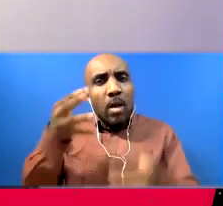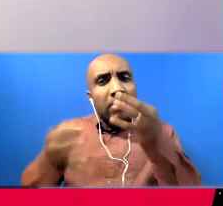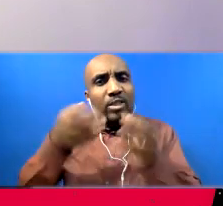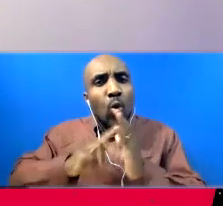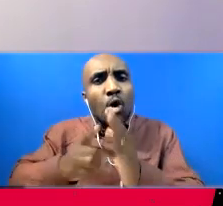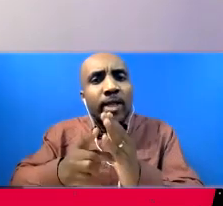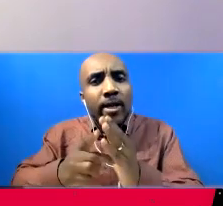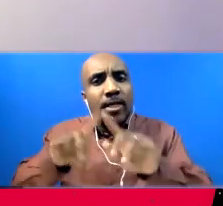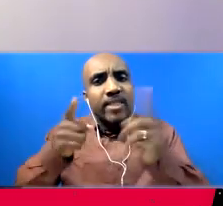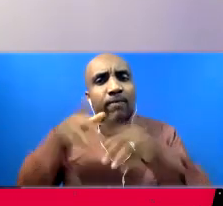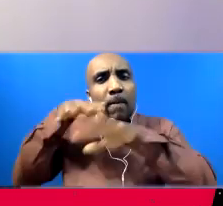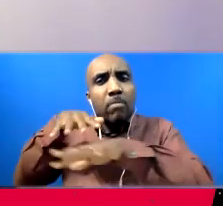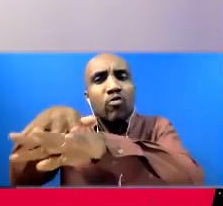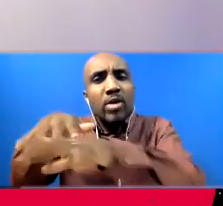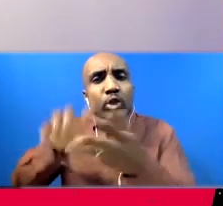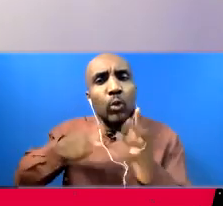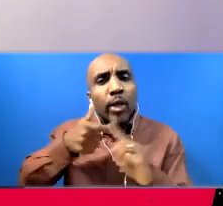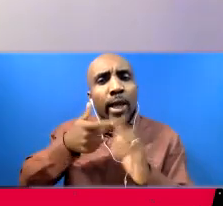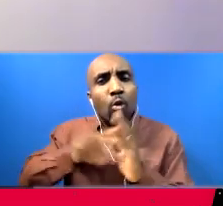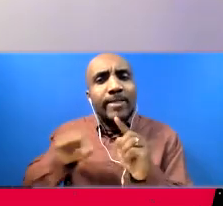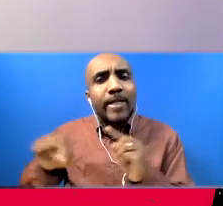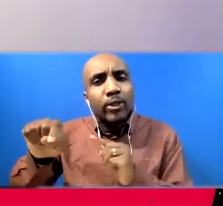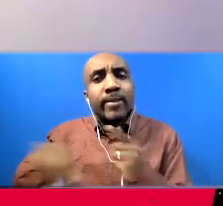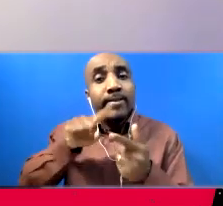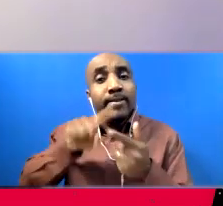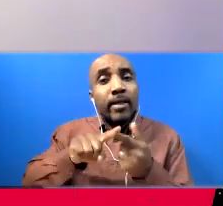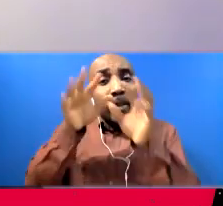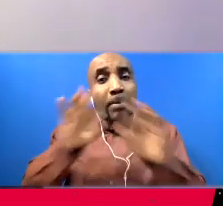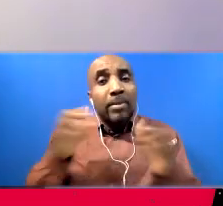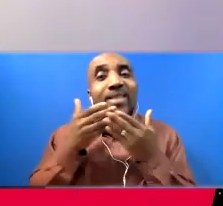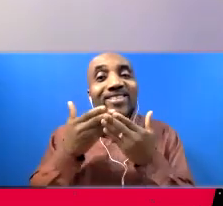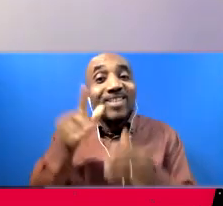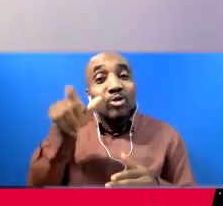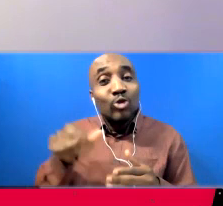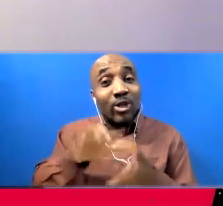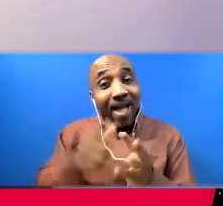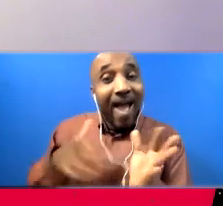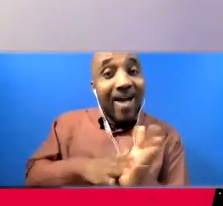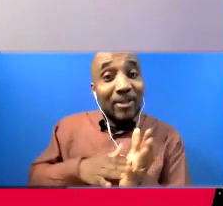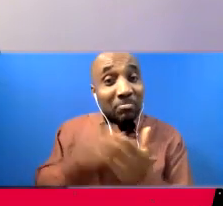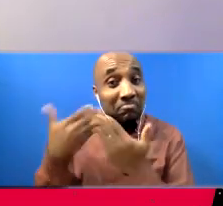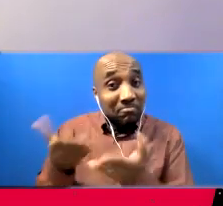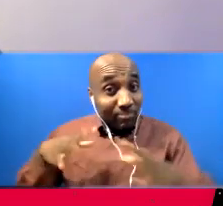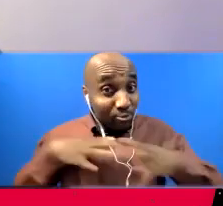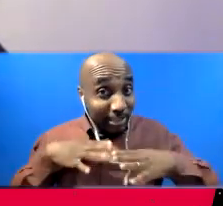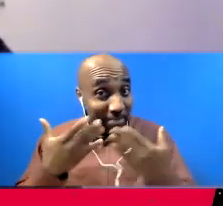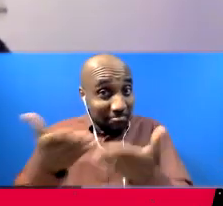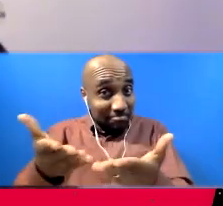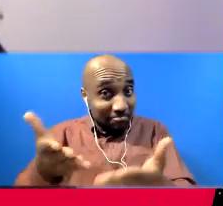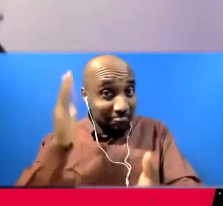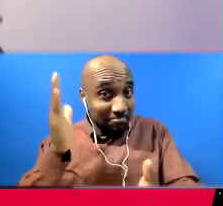working with various movements in the UK and also a peace studies student. So Adam, whenever you're ready, the floor is